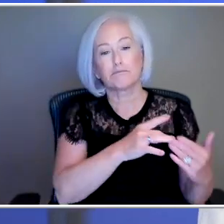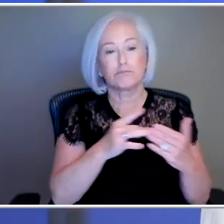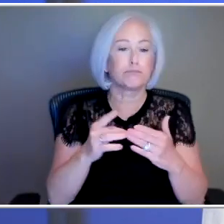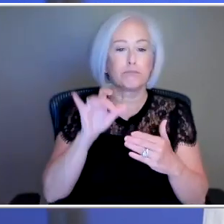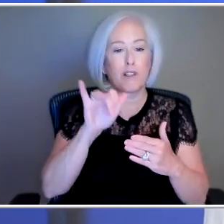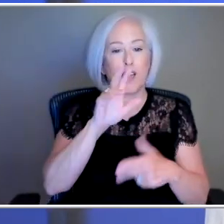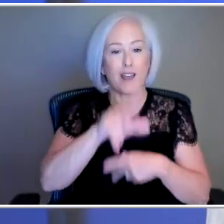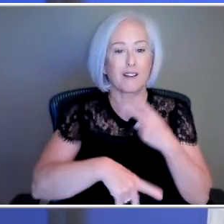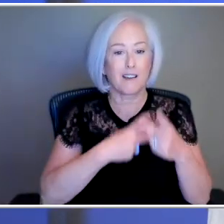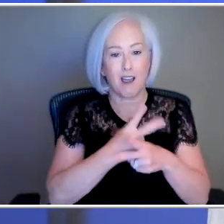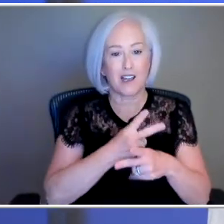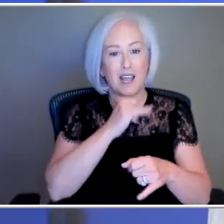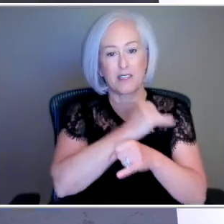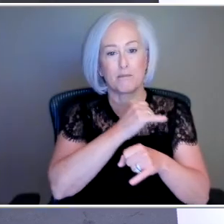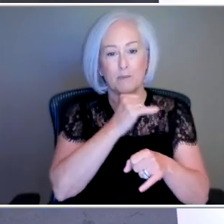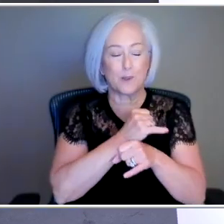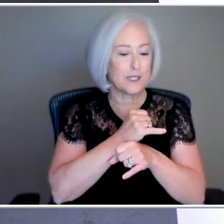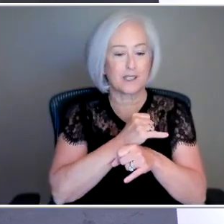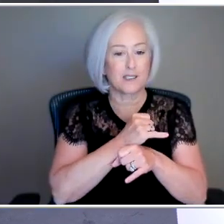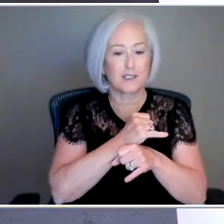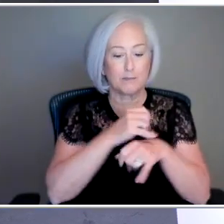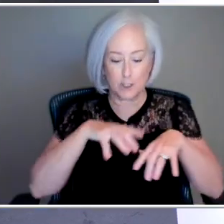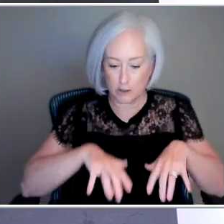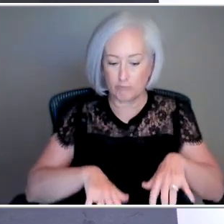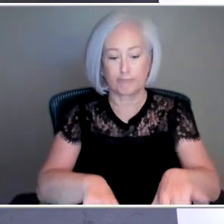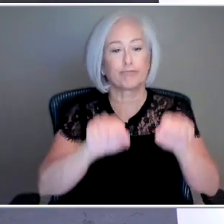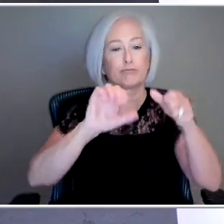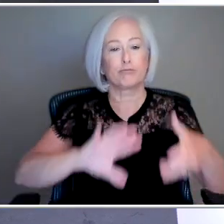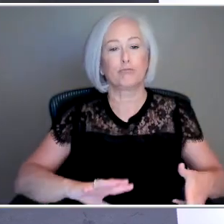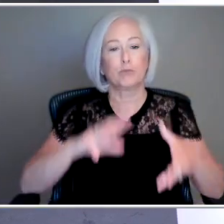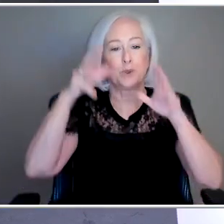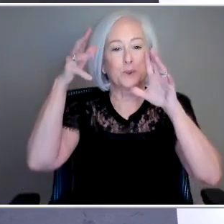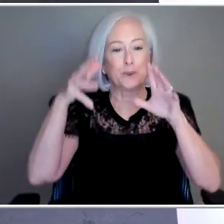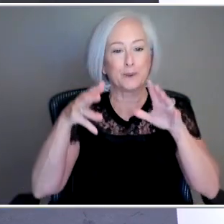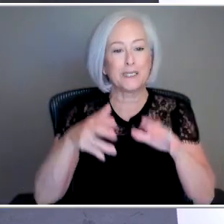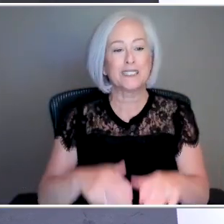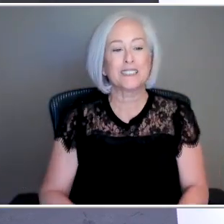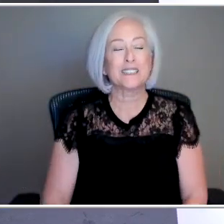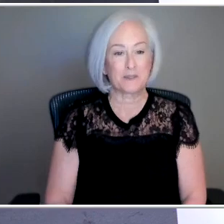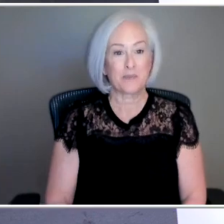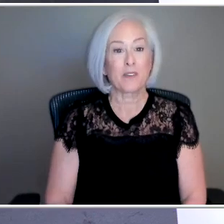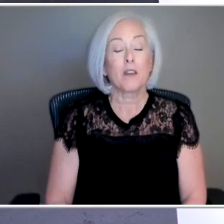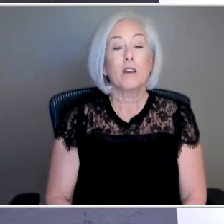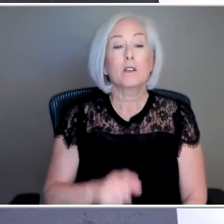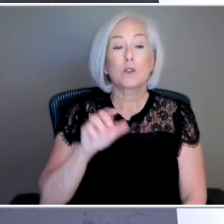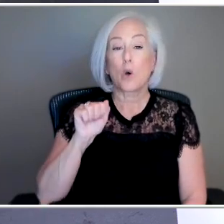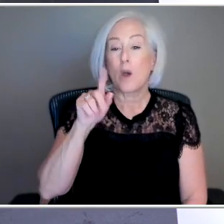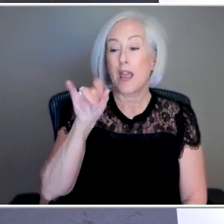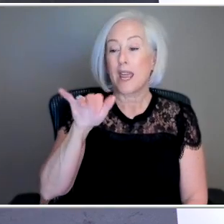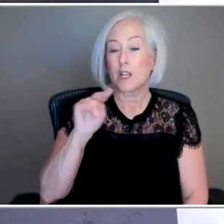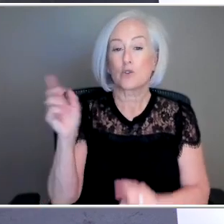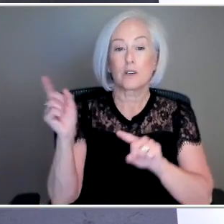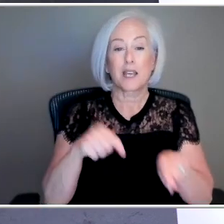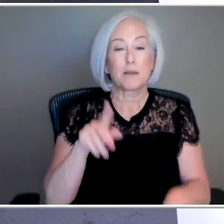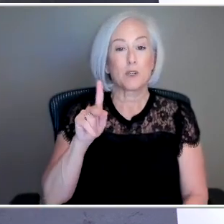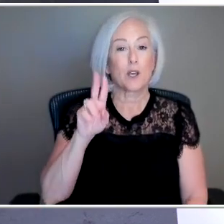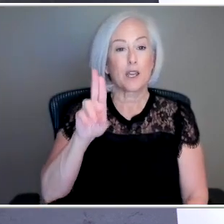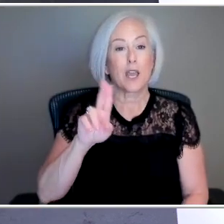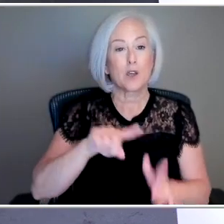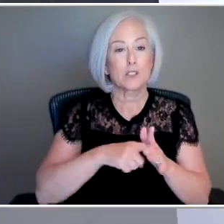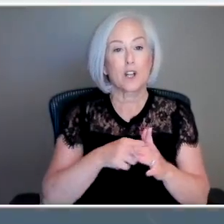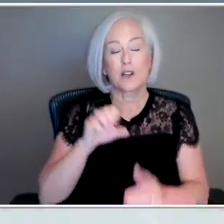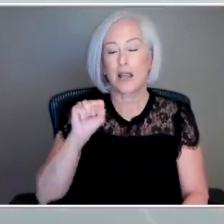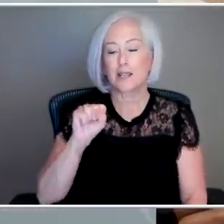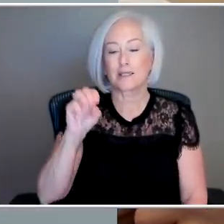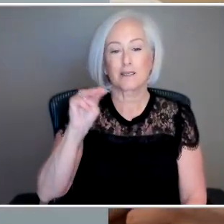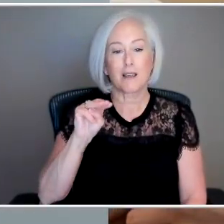off. Wow. So Adrian's brought here to the KU Cancer Center, starts something called SMILE chemo,